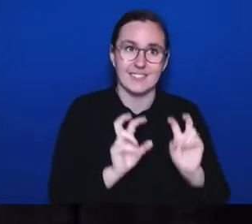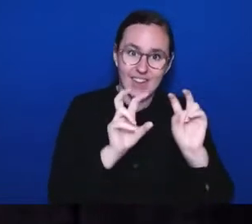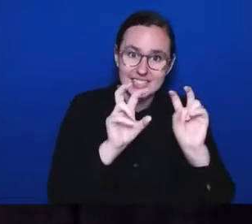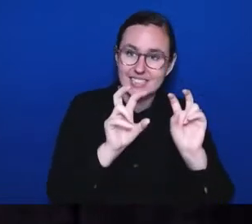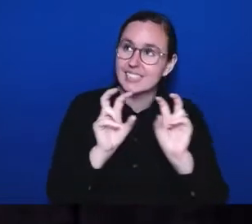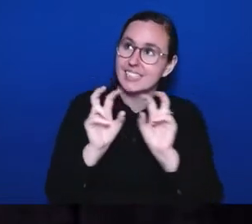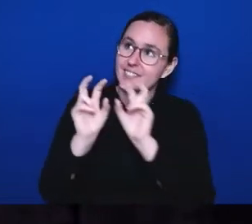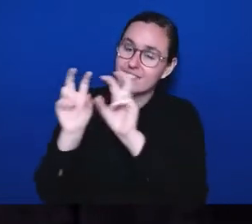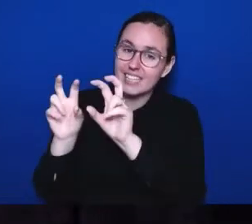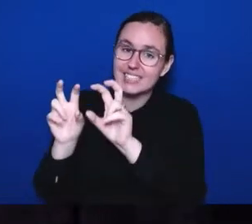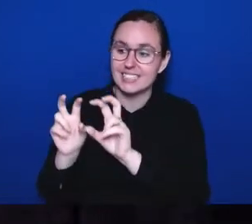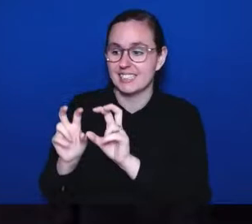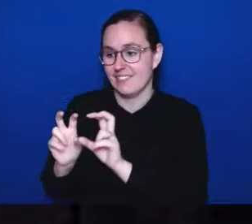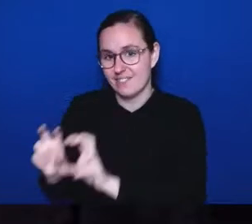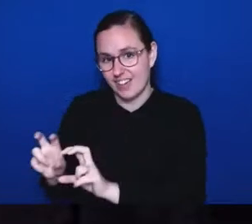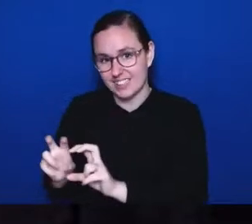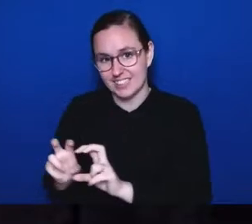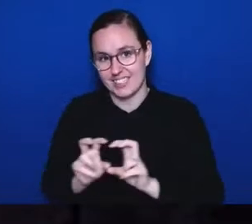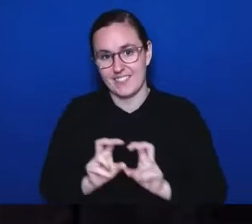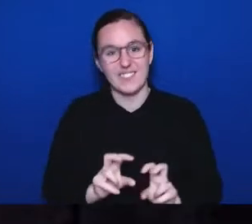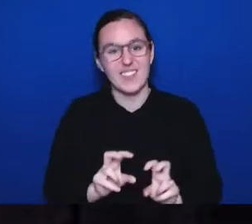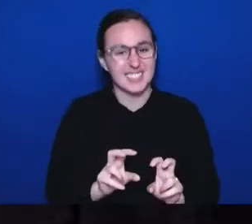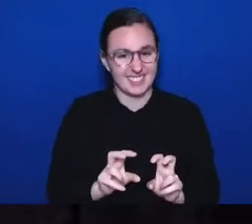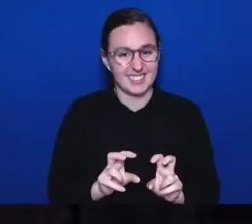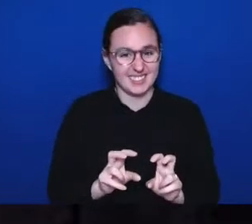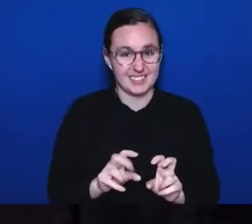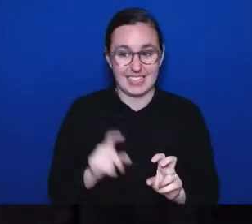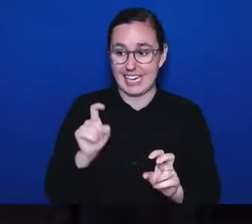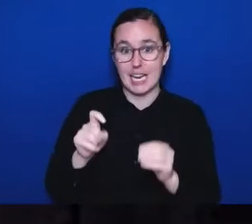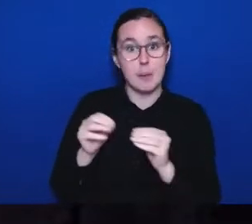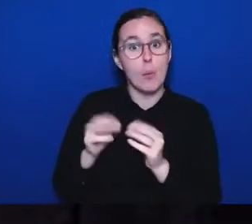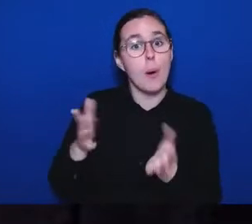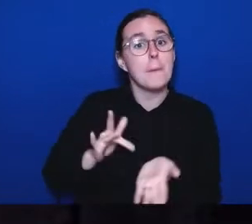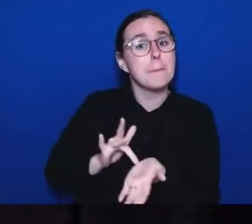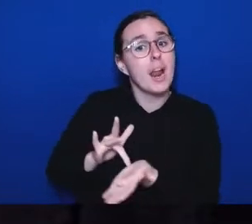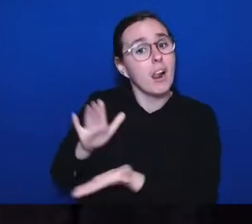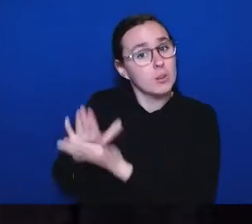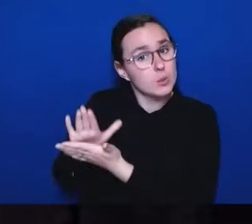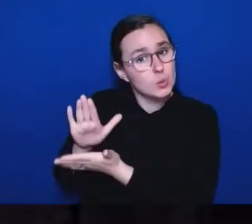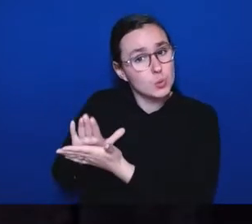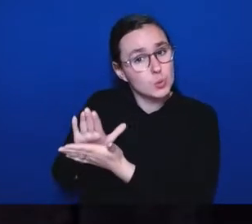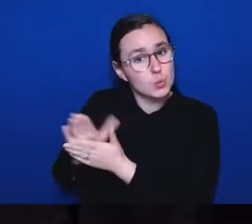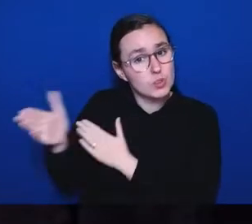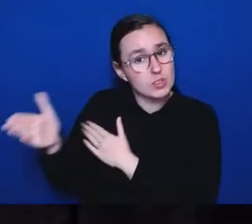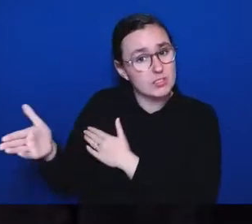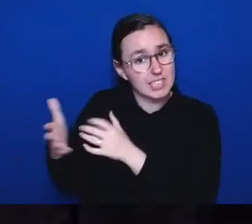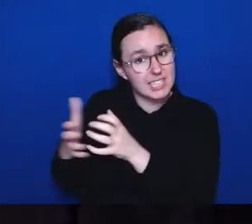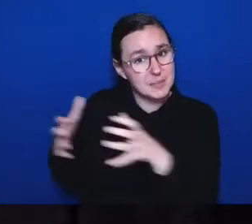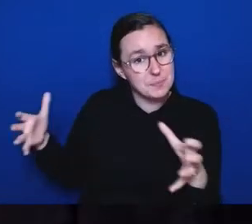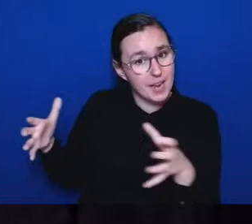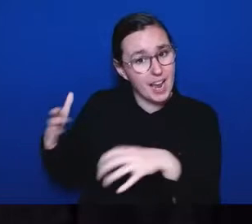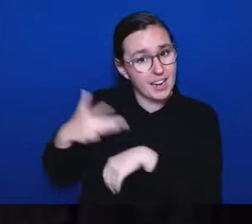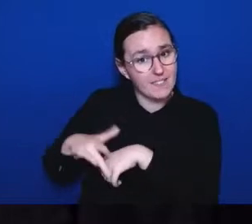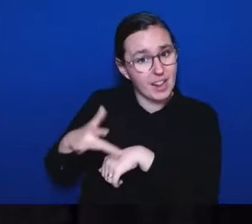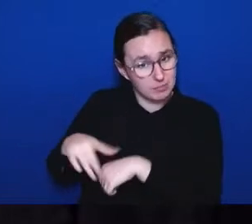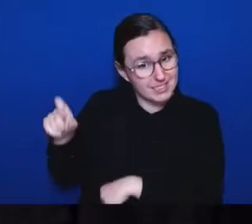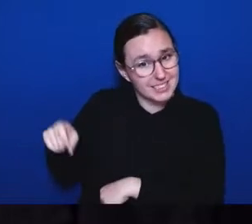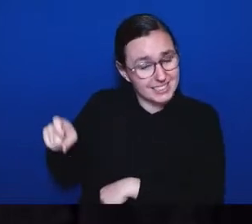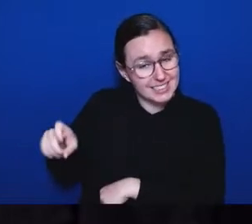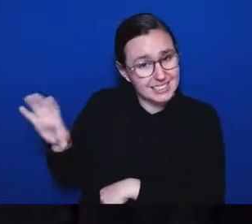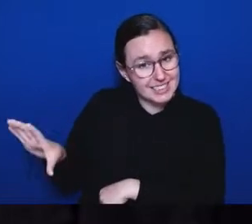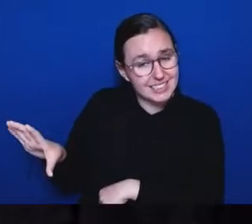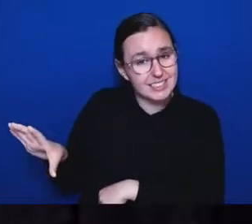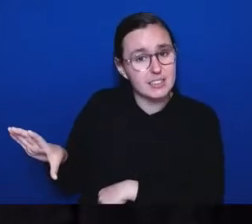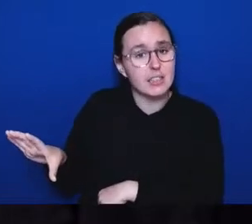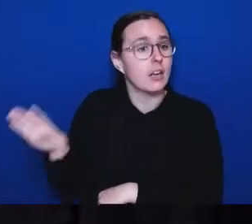medical school spaces. We're doing that. To ensure it's easier for, and we support team-based care, which